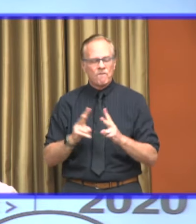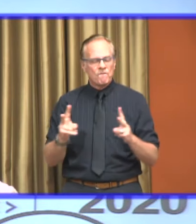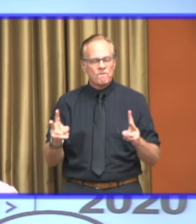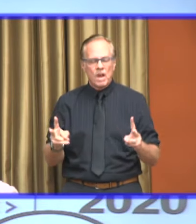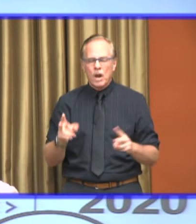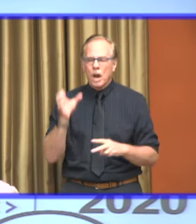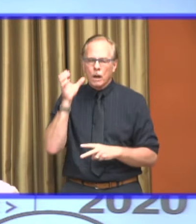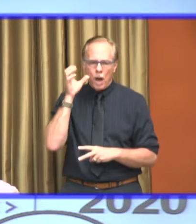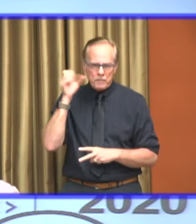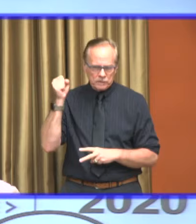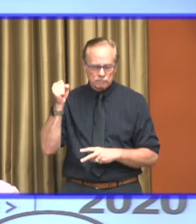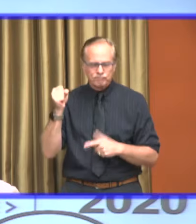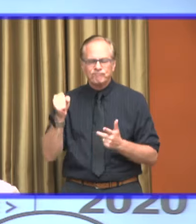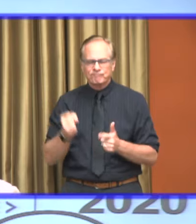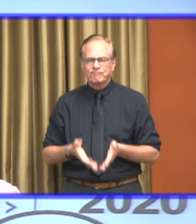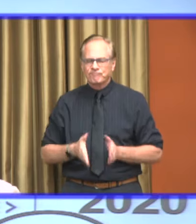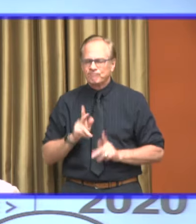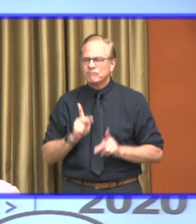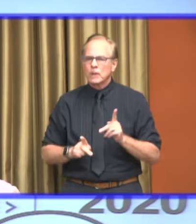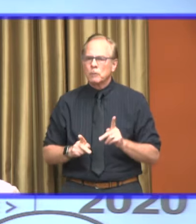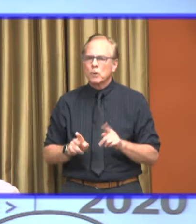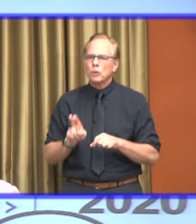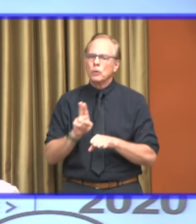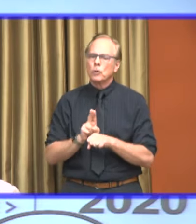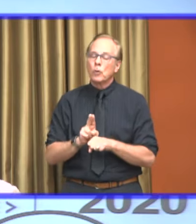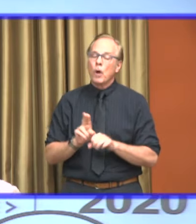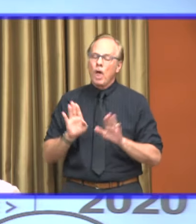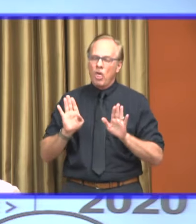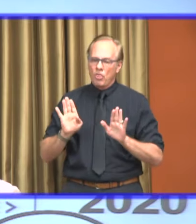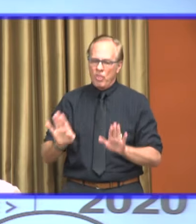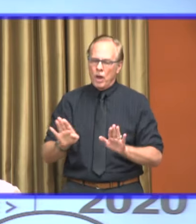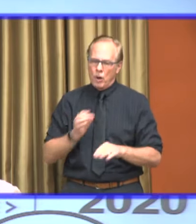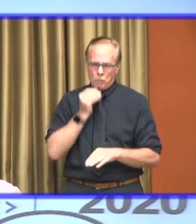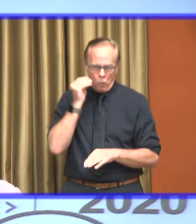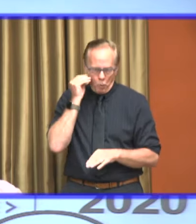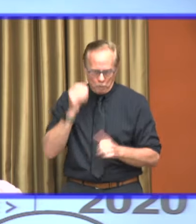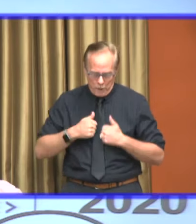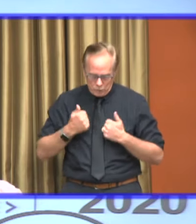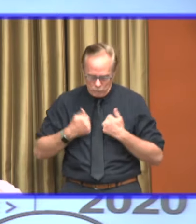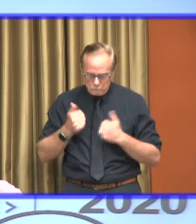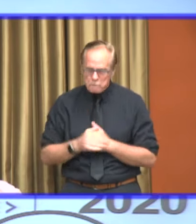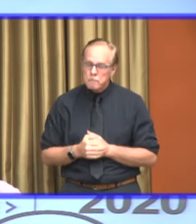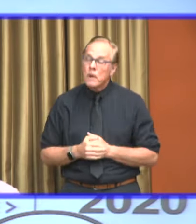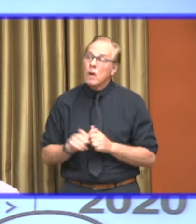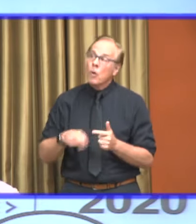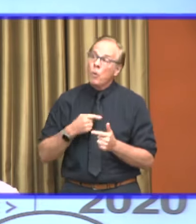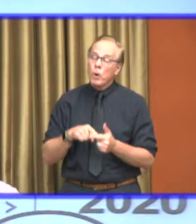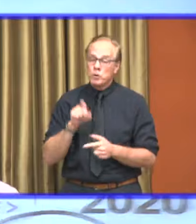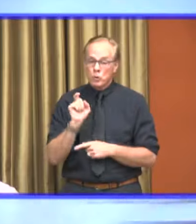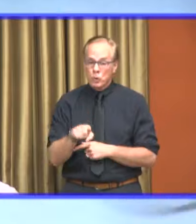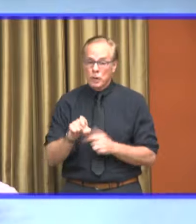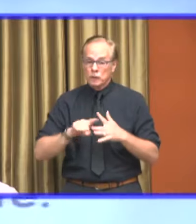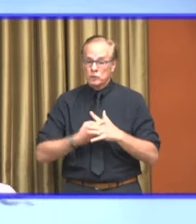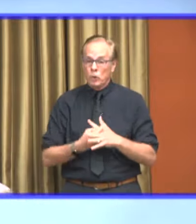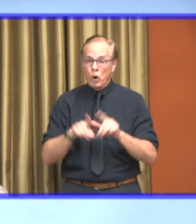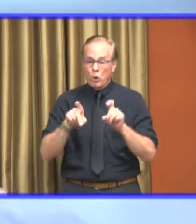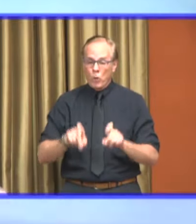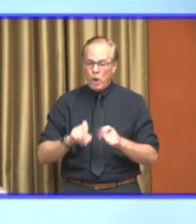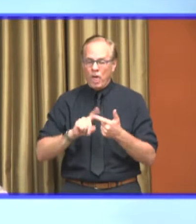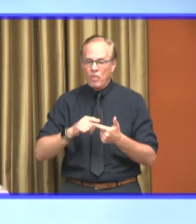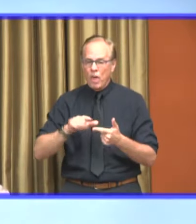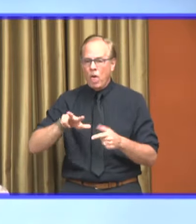allows people to respond utilizing their residence address. When you click Start Questionnaire, you get to a third